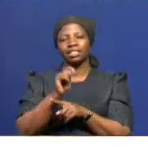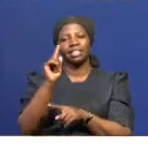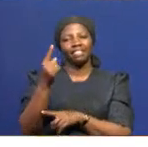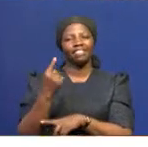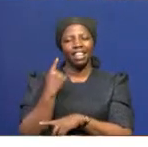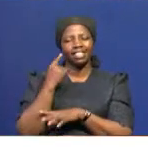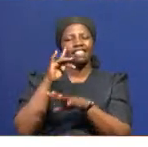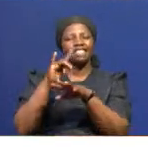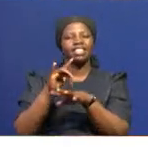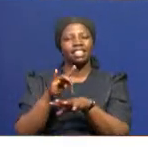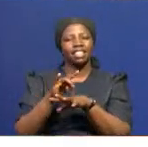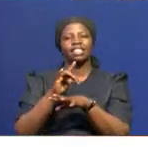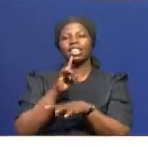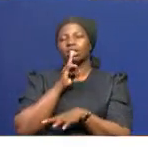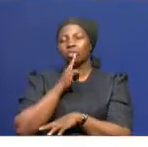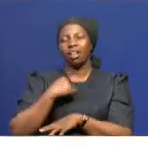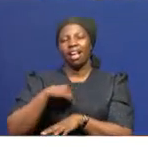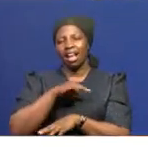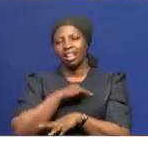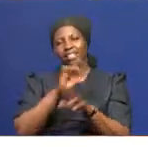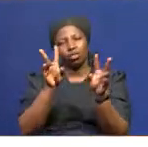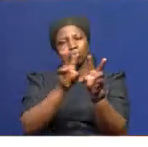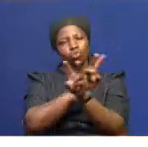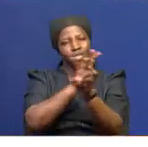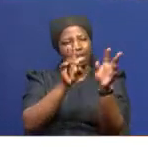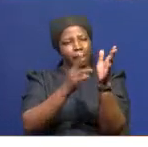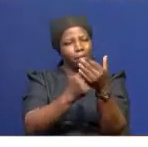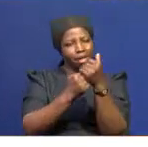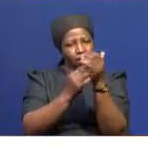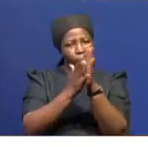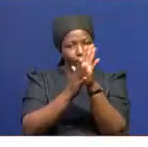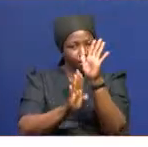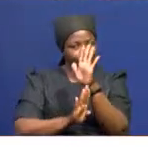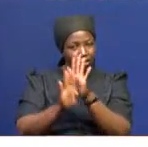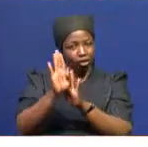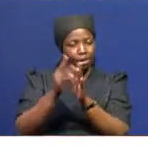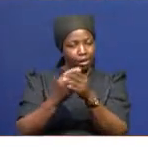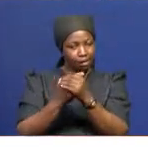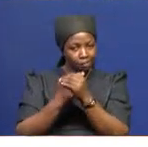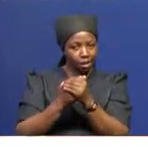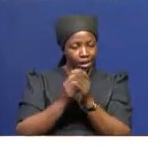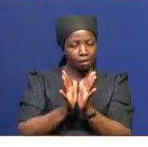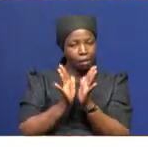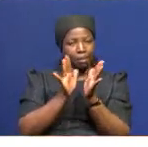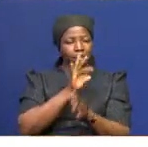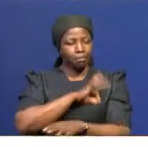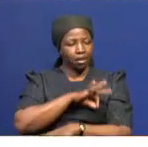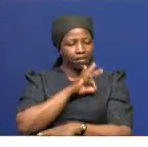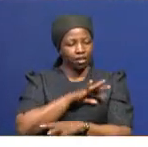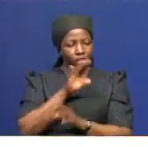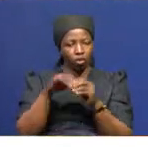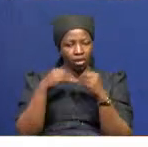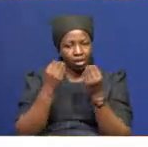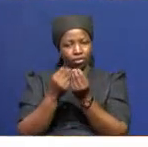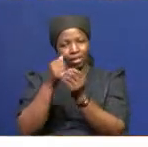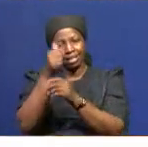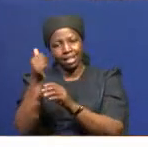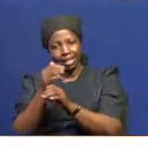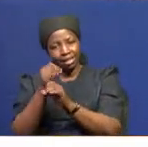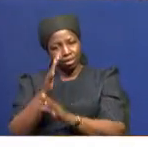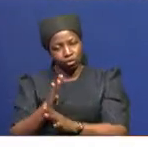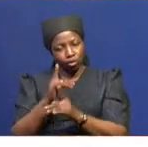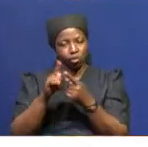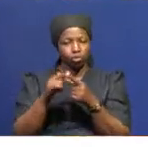casualty. We are also forging partnership with development partners, public benefit organizations, and other stakeholders